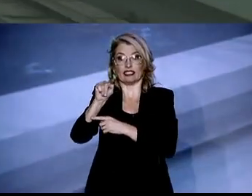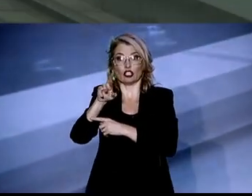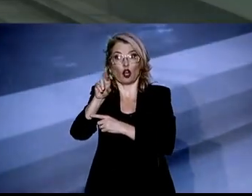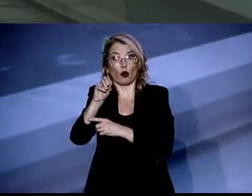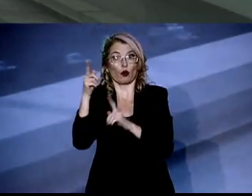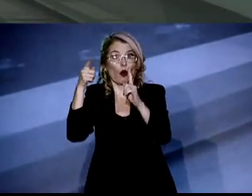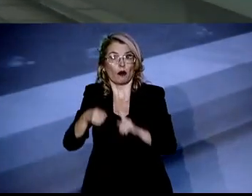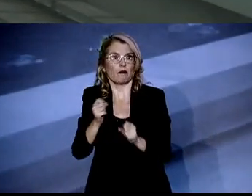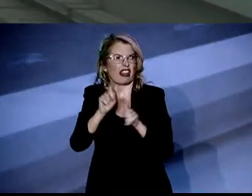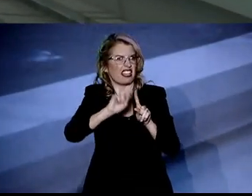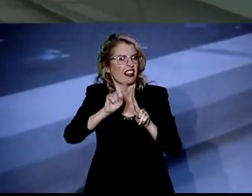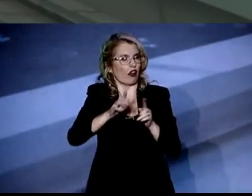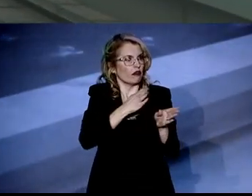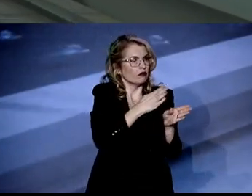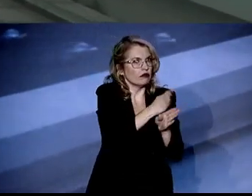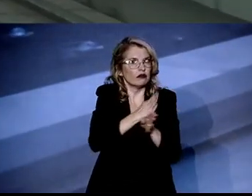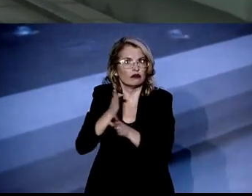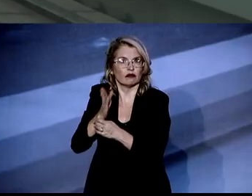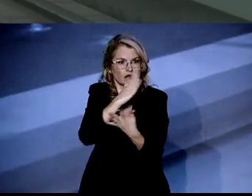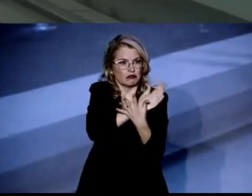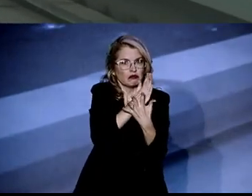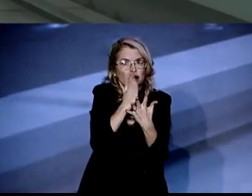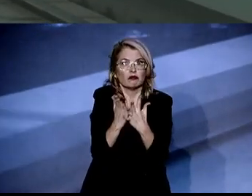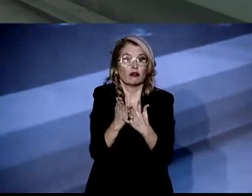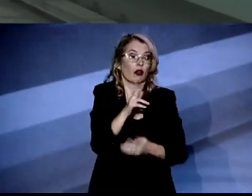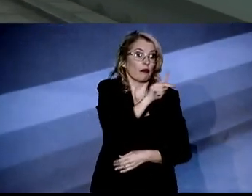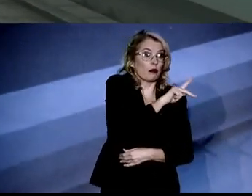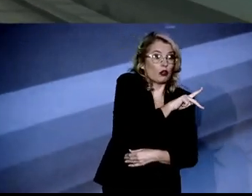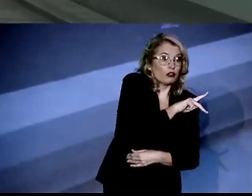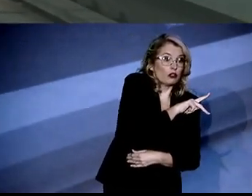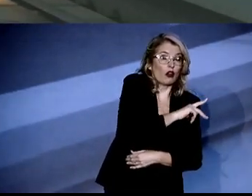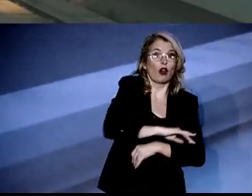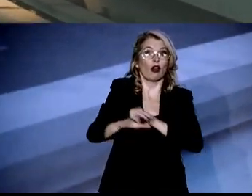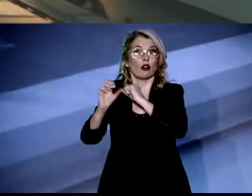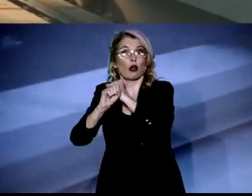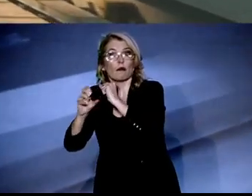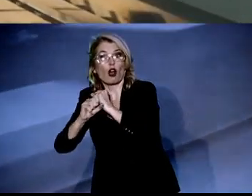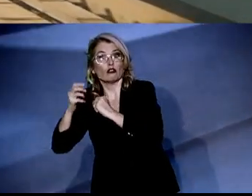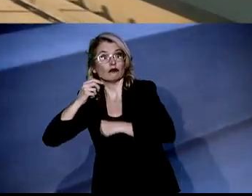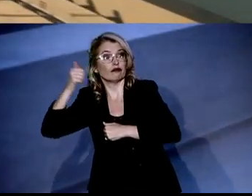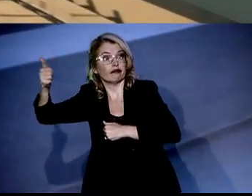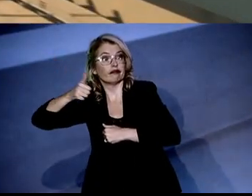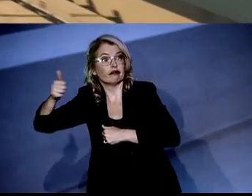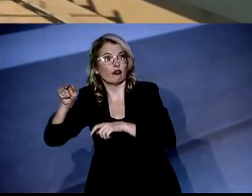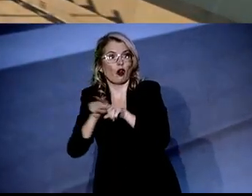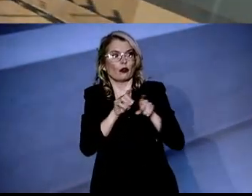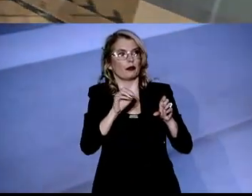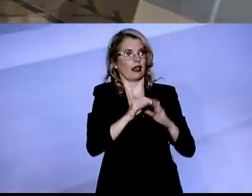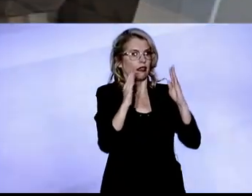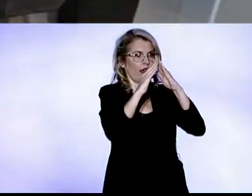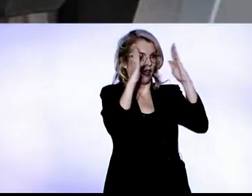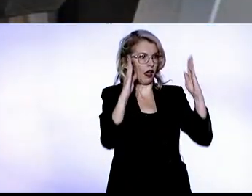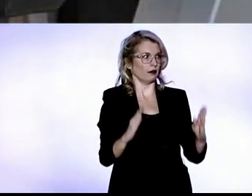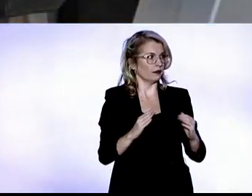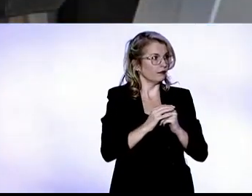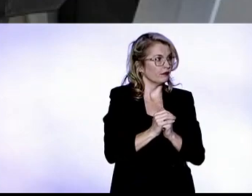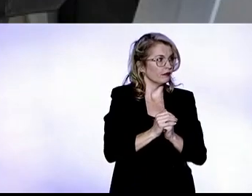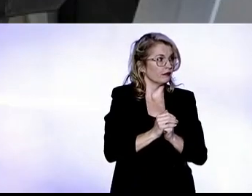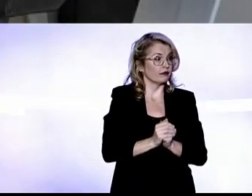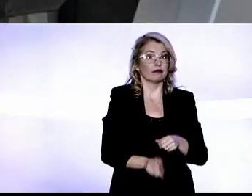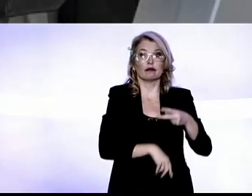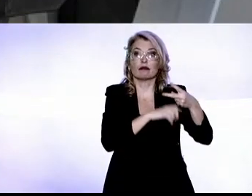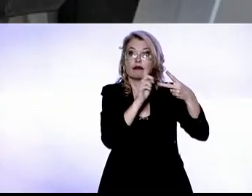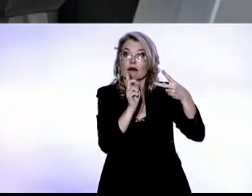multiple domains, including personal or commercial transport, as well as the home.